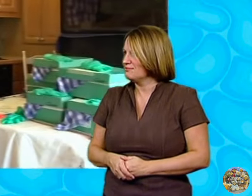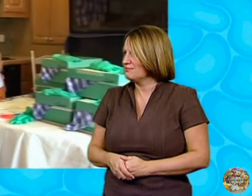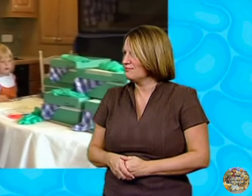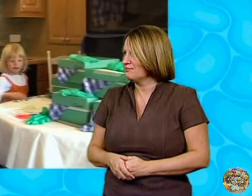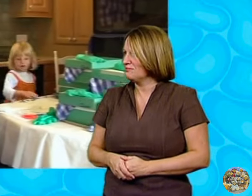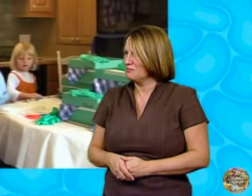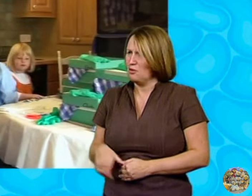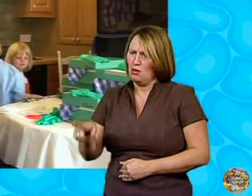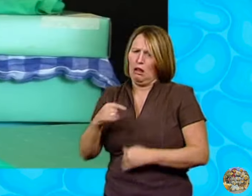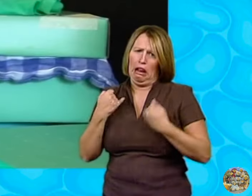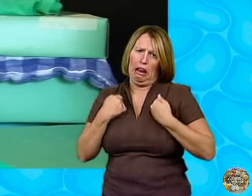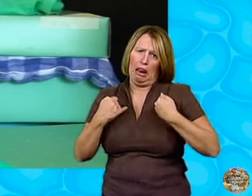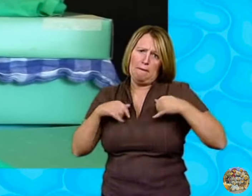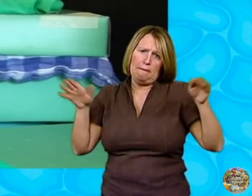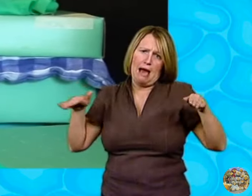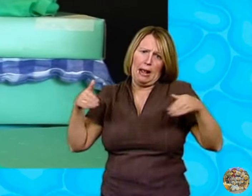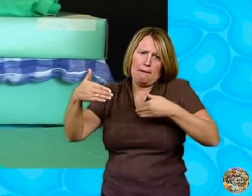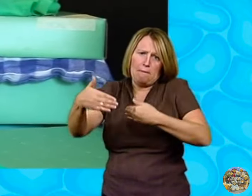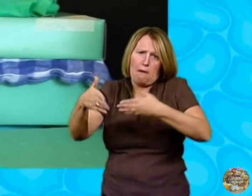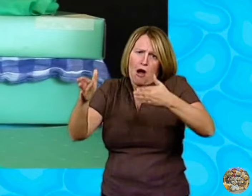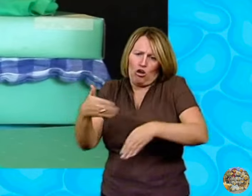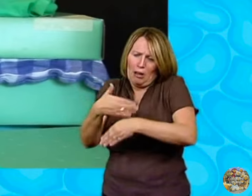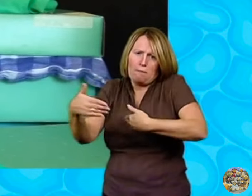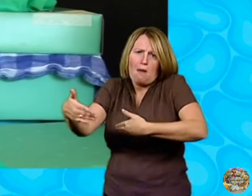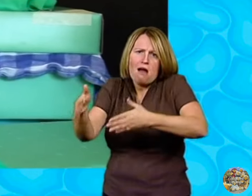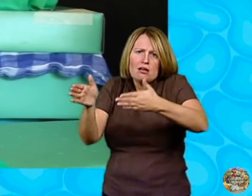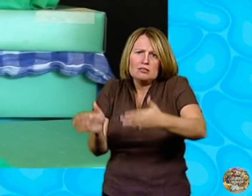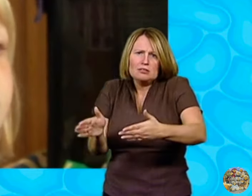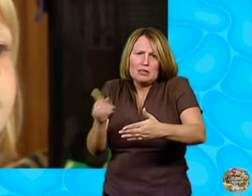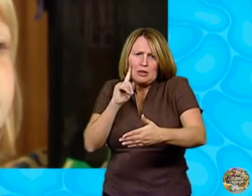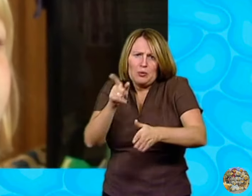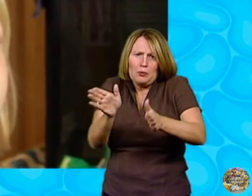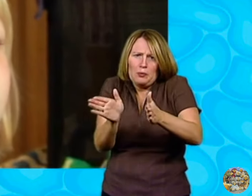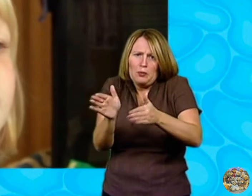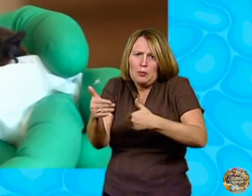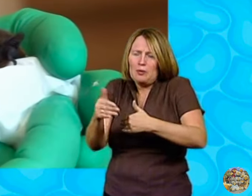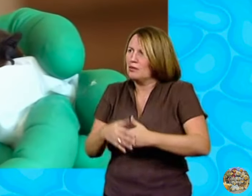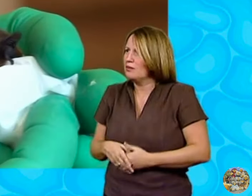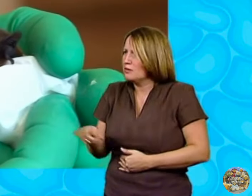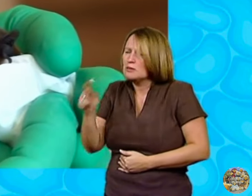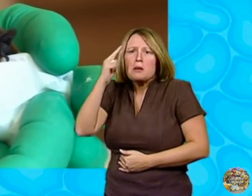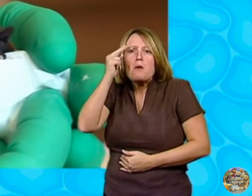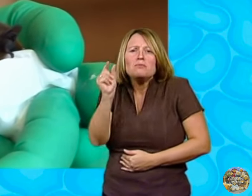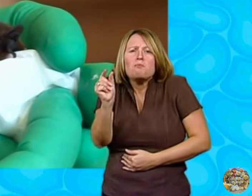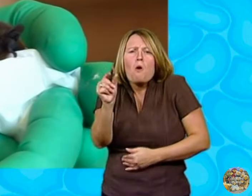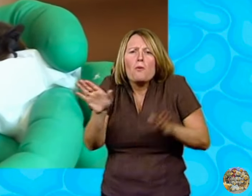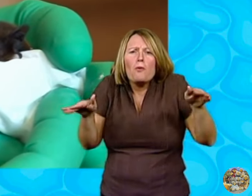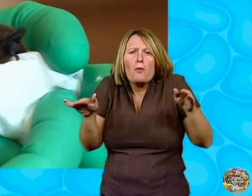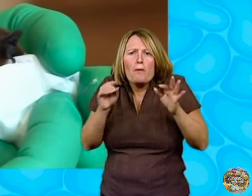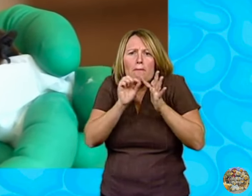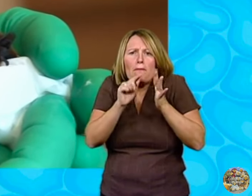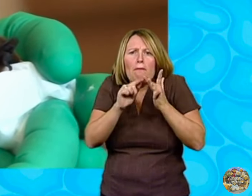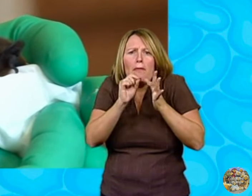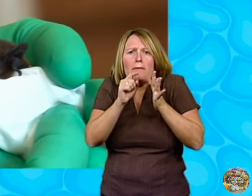The very poorly bats are kept in these green shoe boxes. Look at this tiny, cute